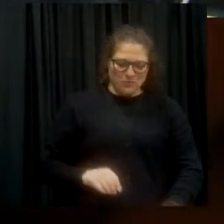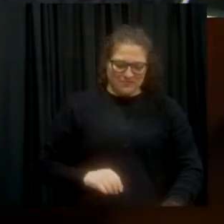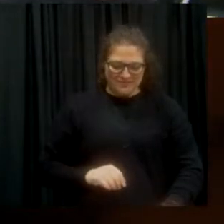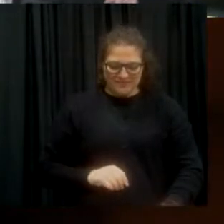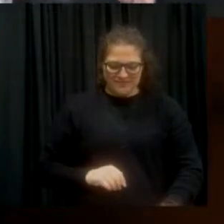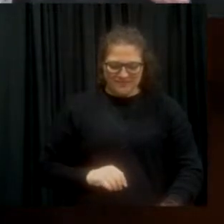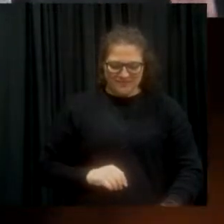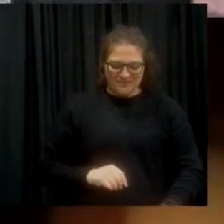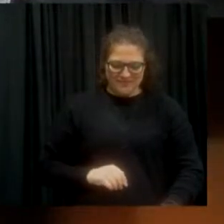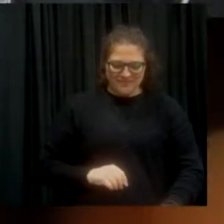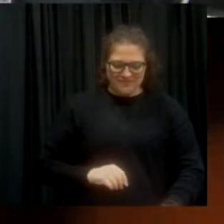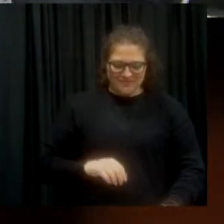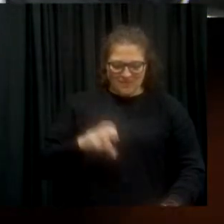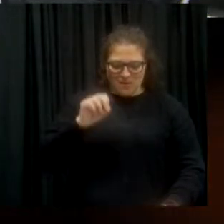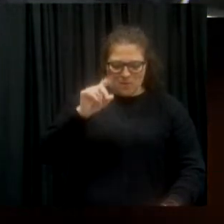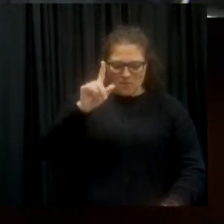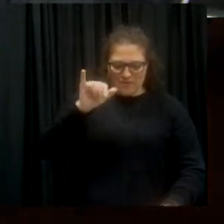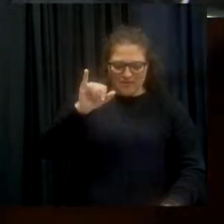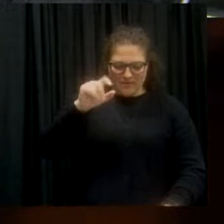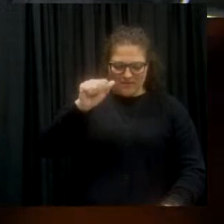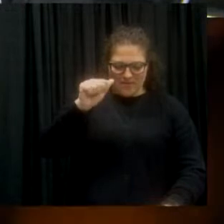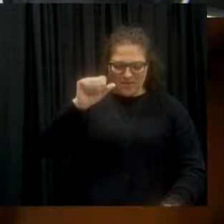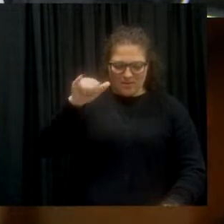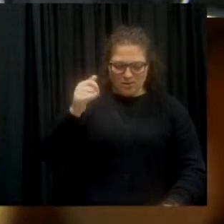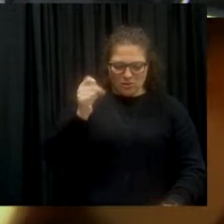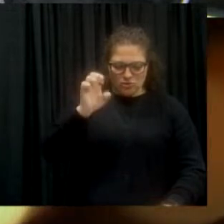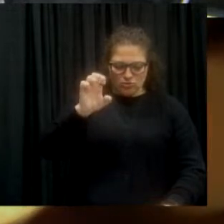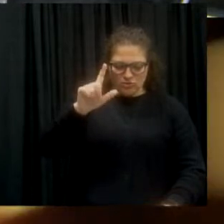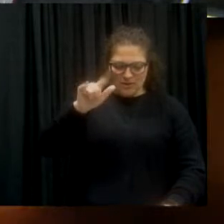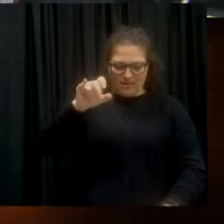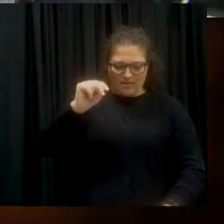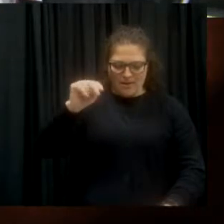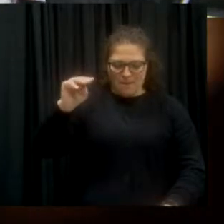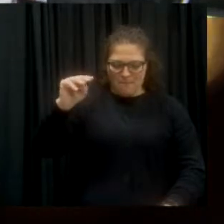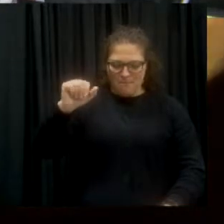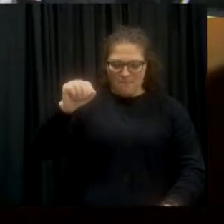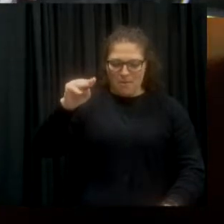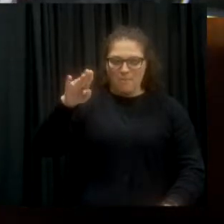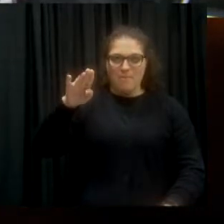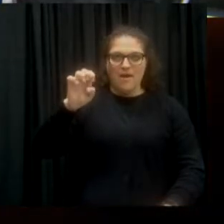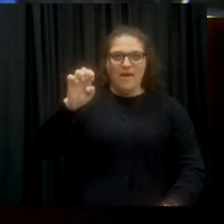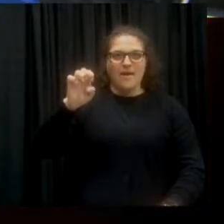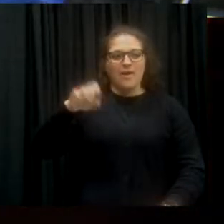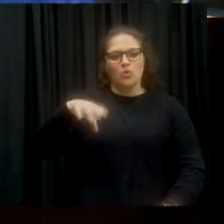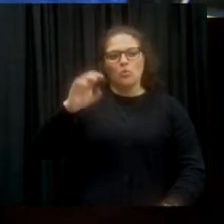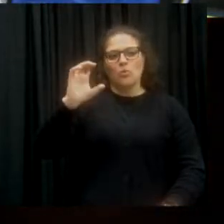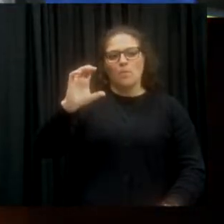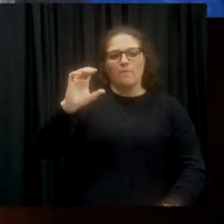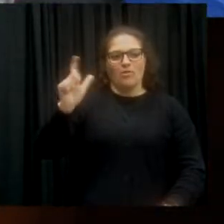Mamai. Olivia Jalen Mamai, cum laude.